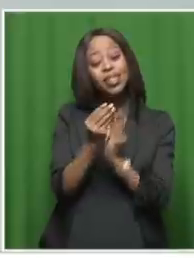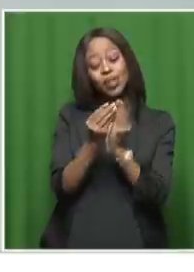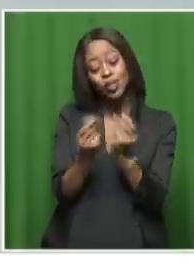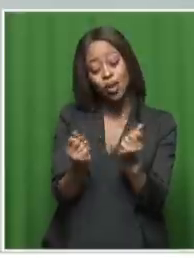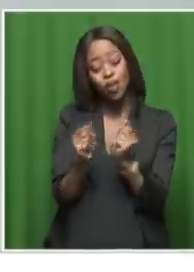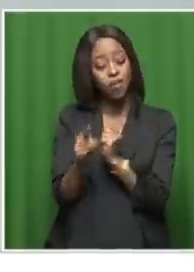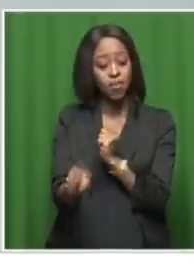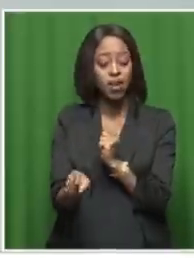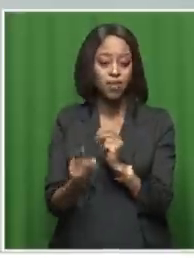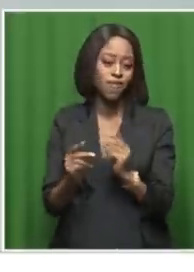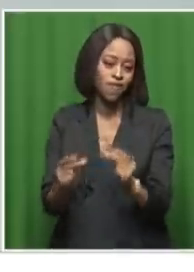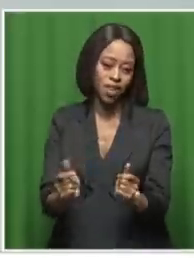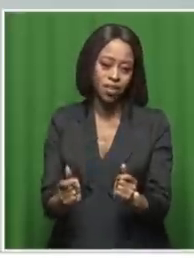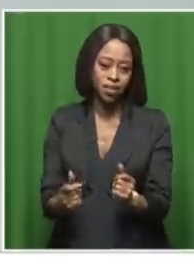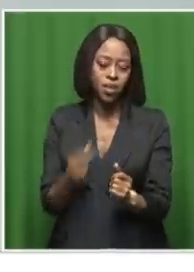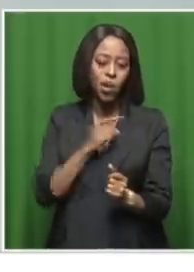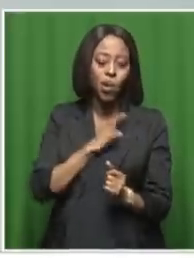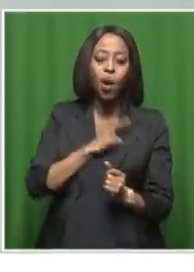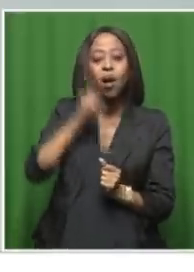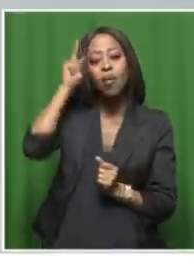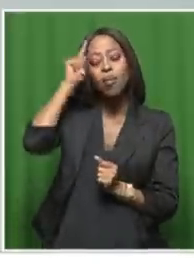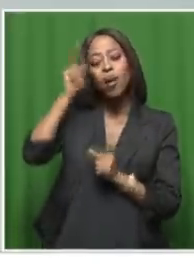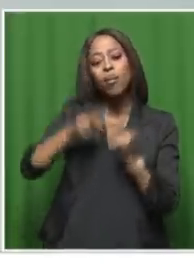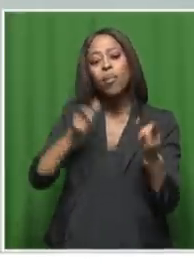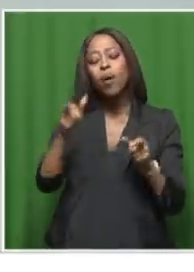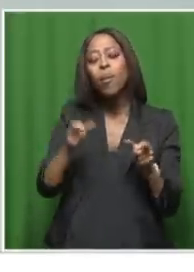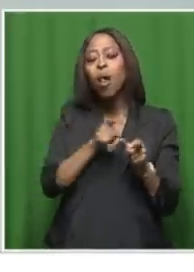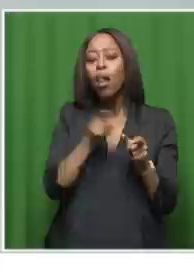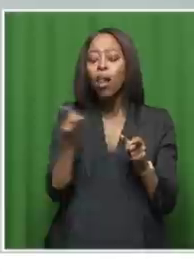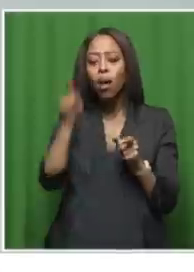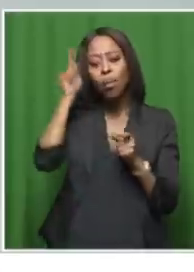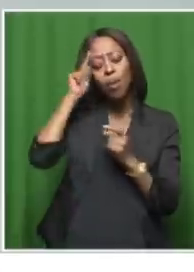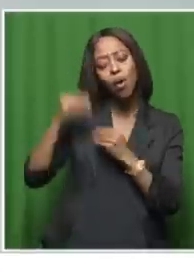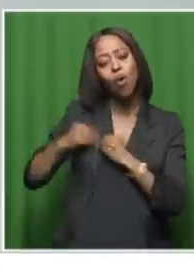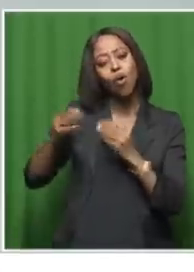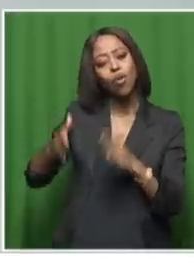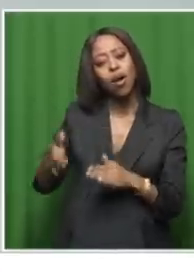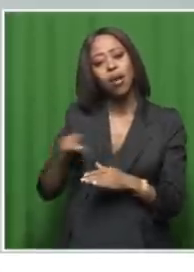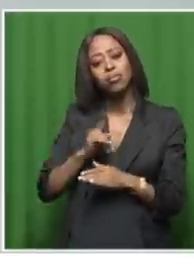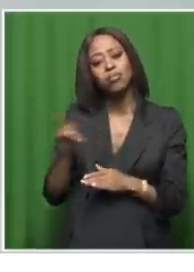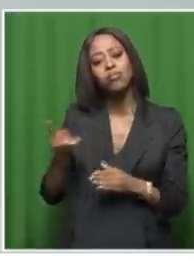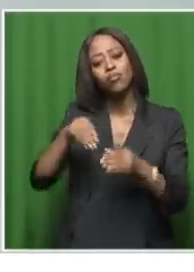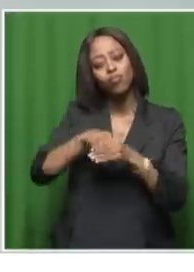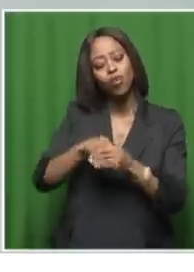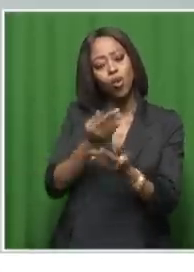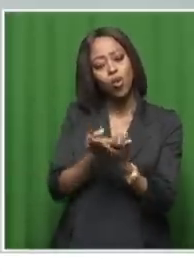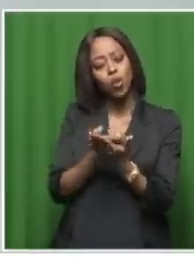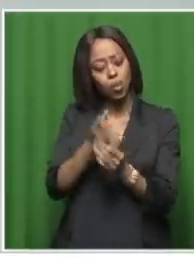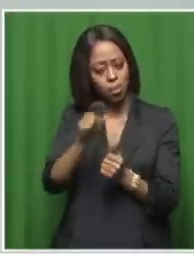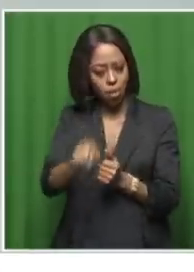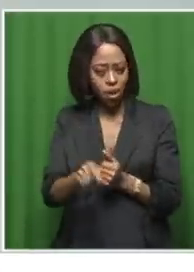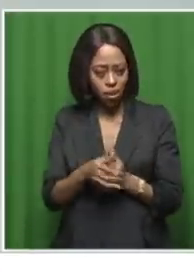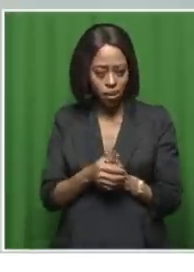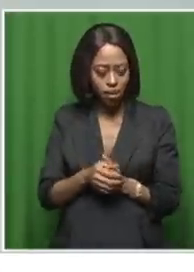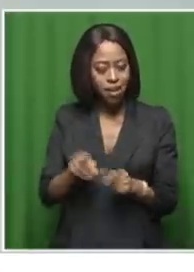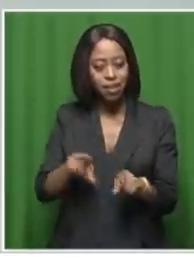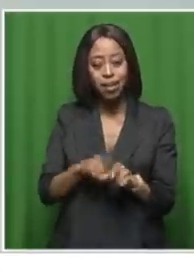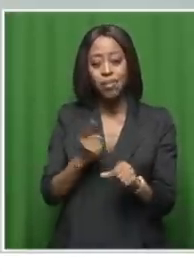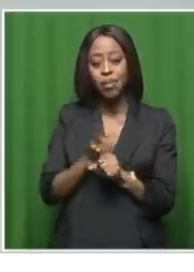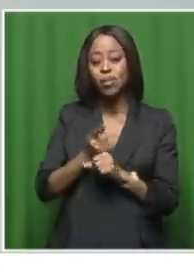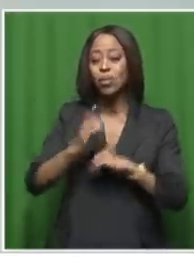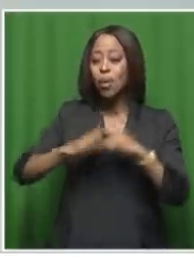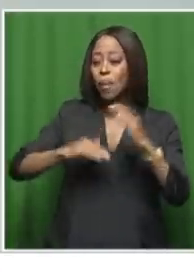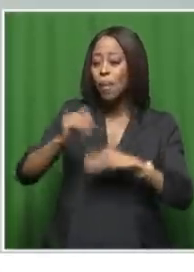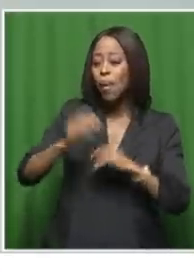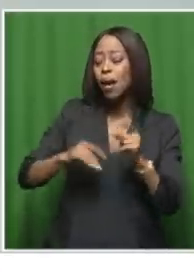addressed. We ought to bring black-owned businesses into the economic mainstream as we talk of building